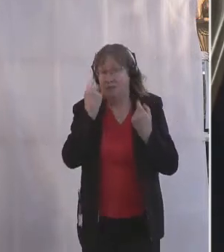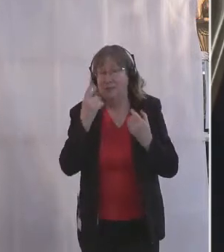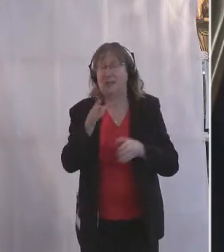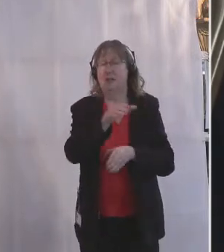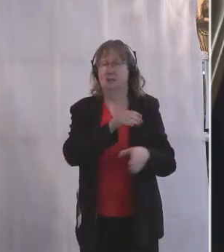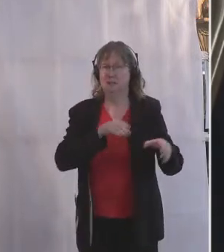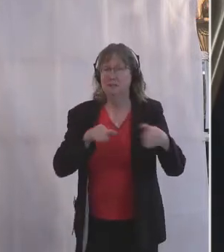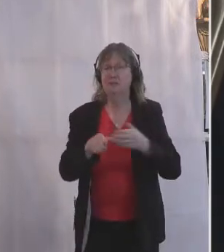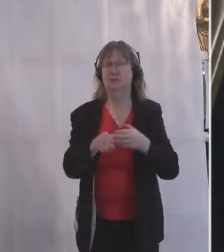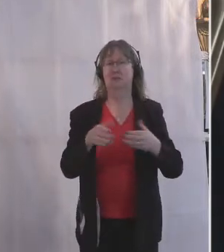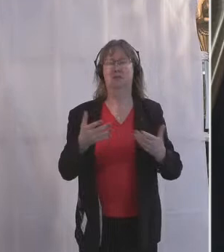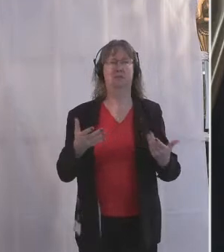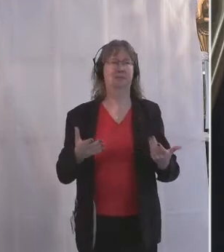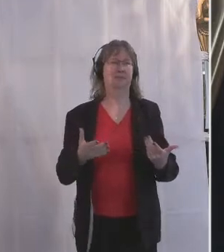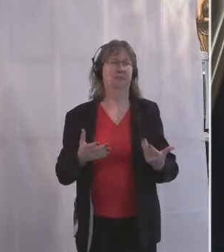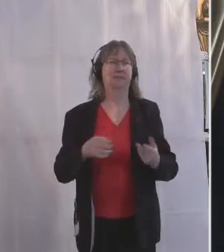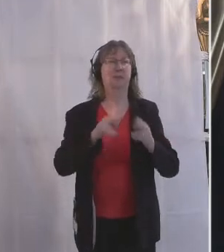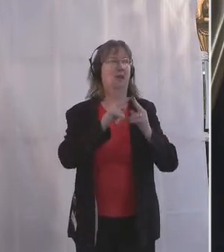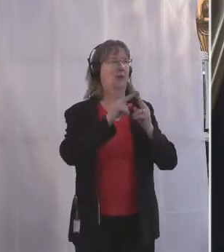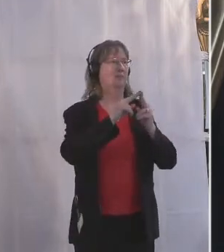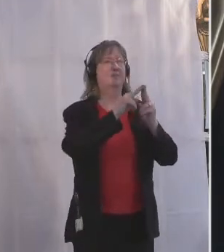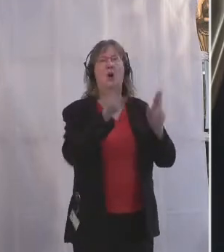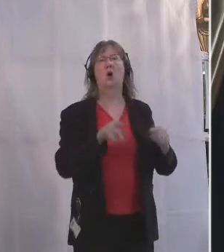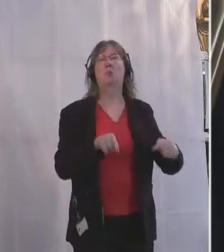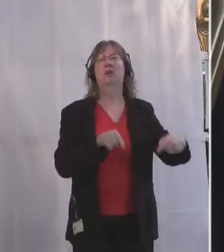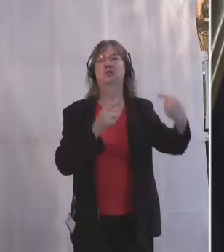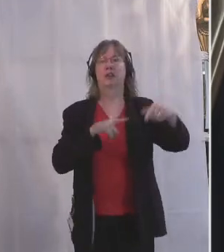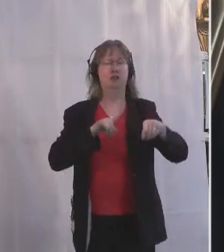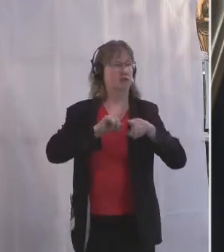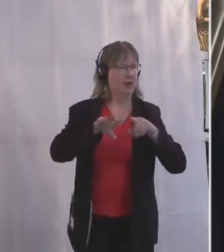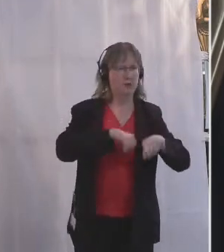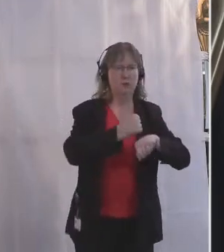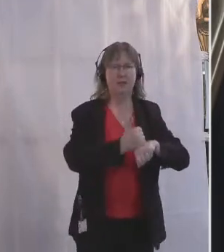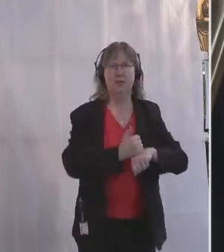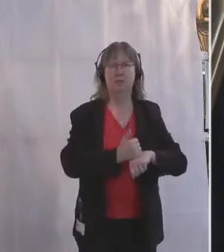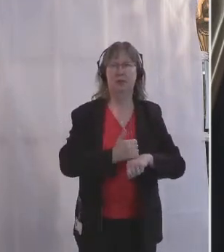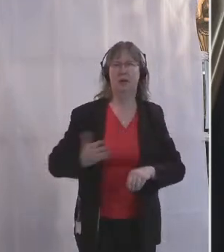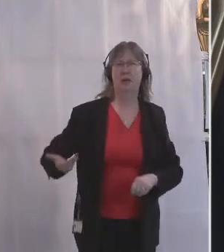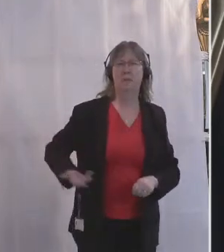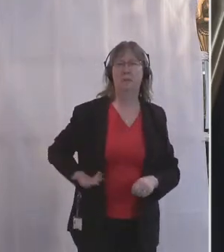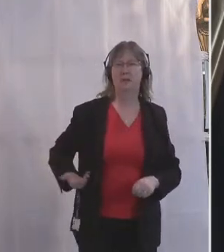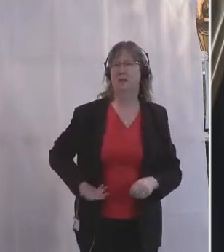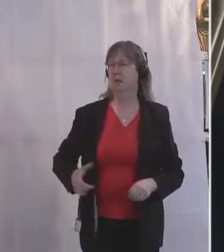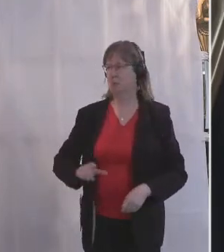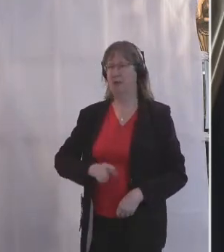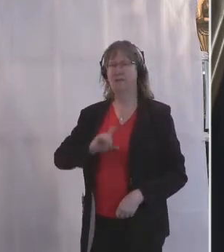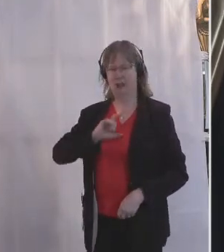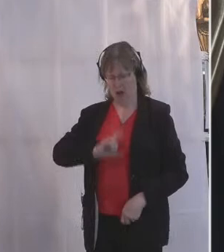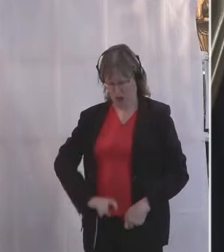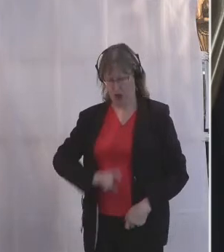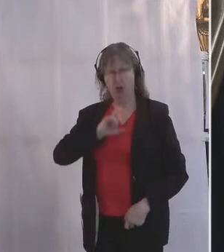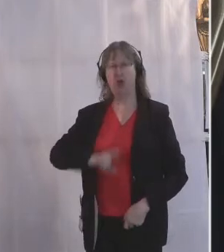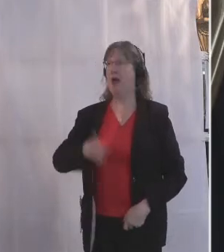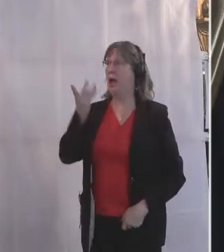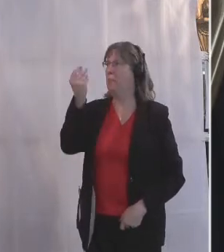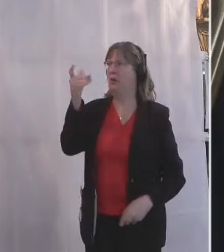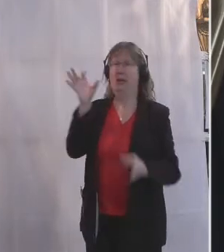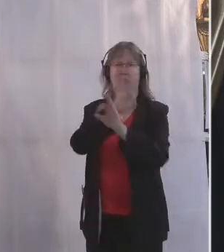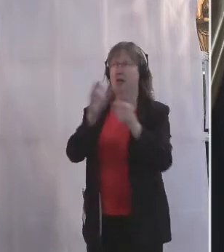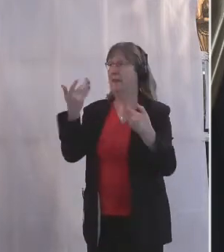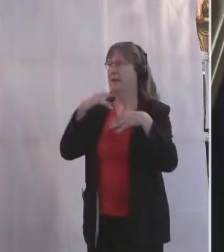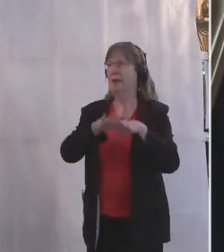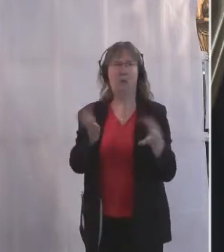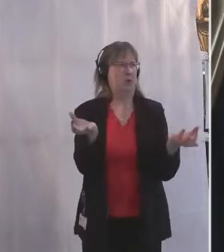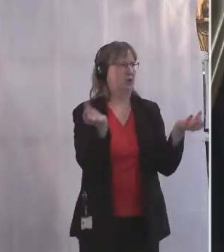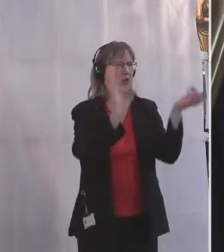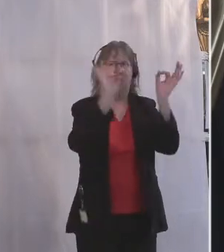be at-home challenges about trying to set up a business and not having enough confidence, not having the money, not having the networks. And so